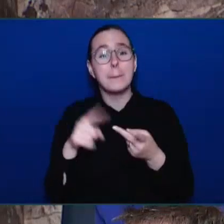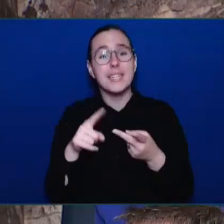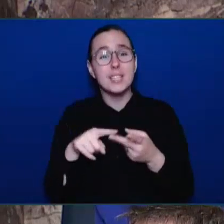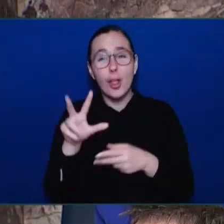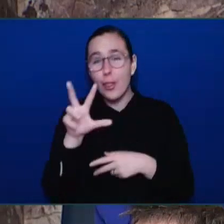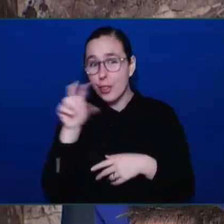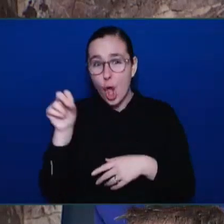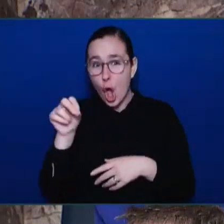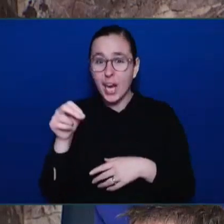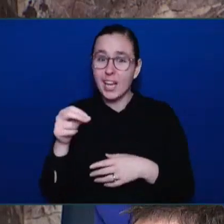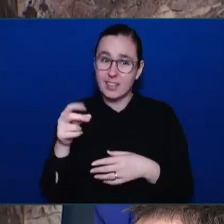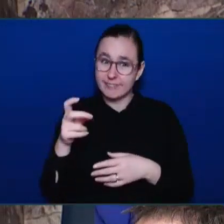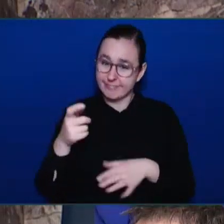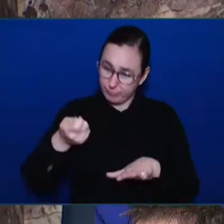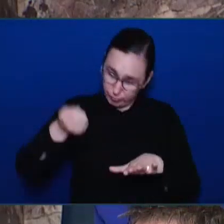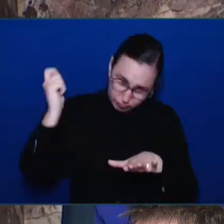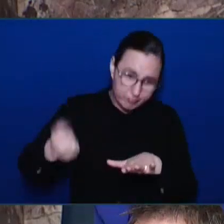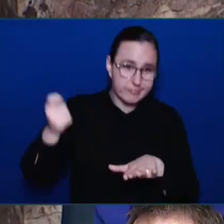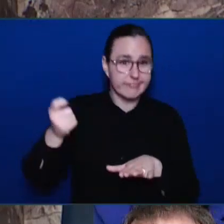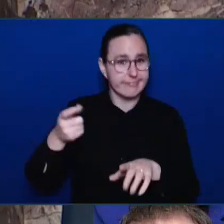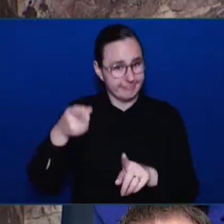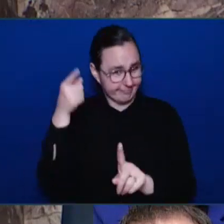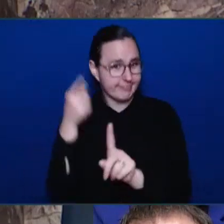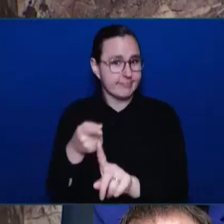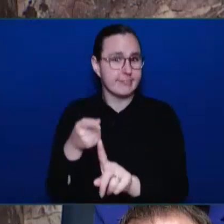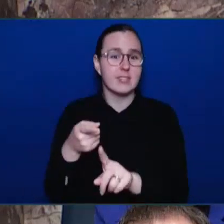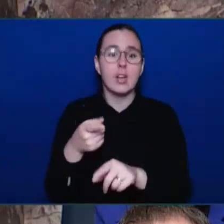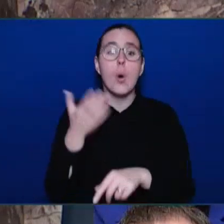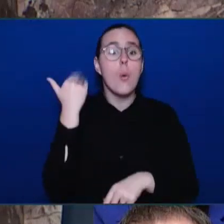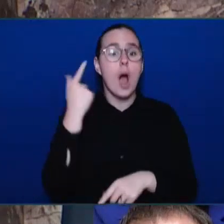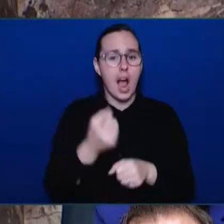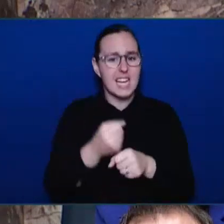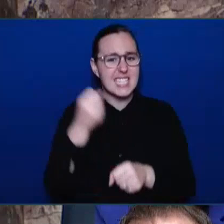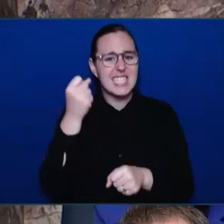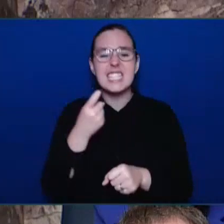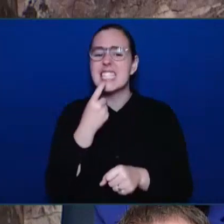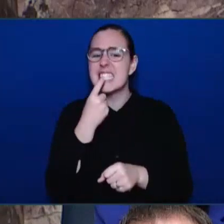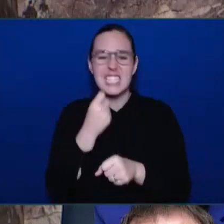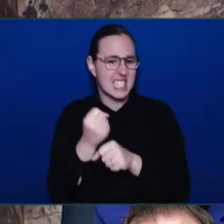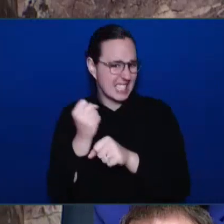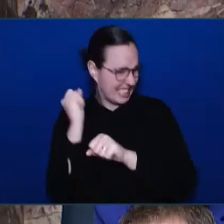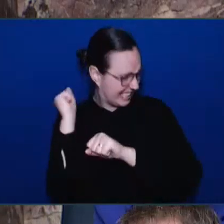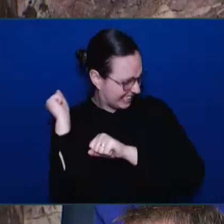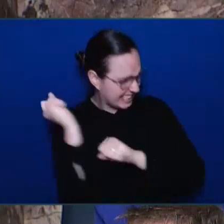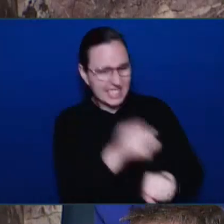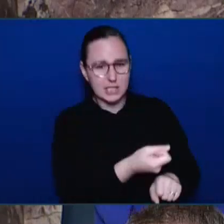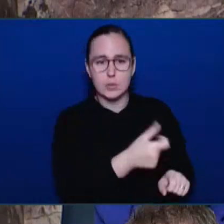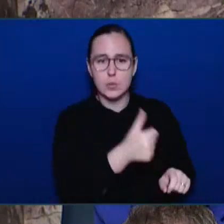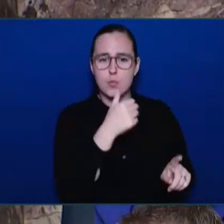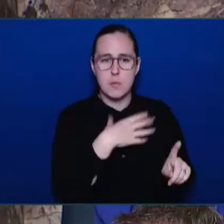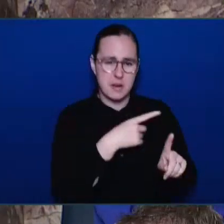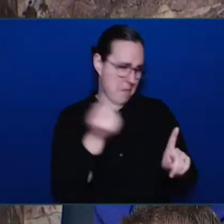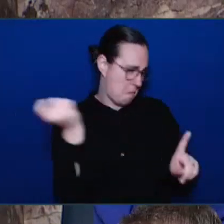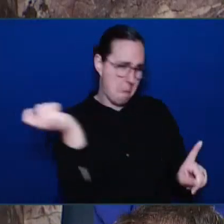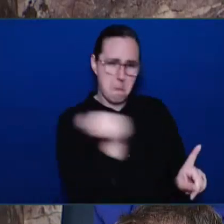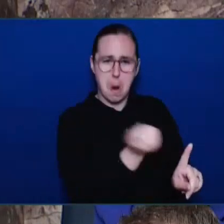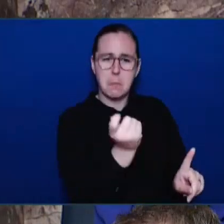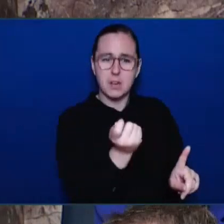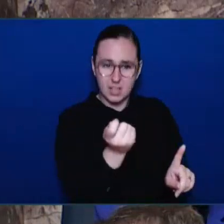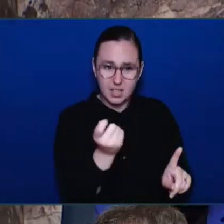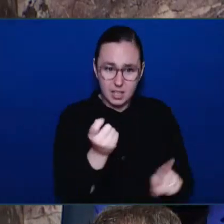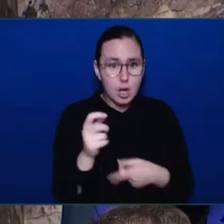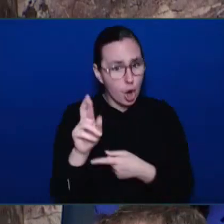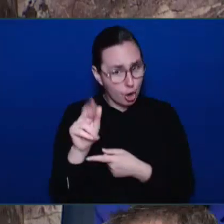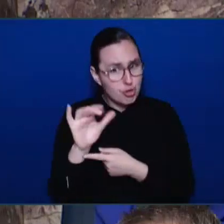steel pole in a racist assault, but released only 2 hours later to reoffend.